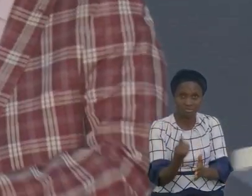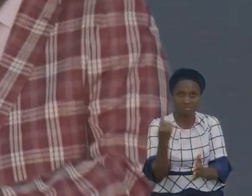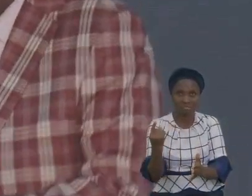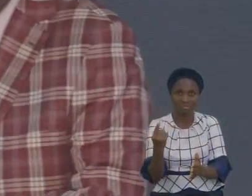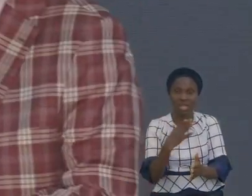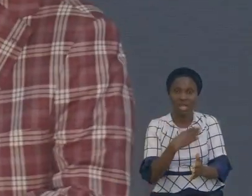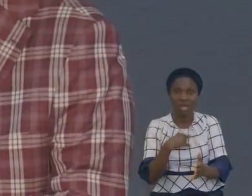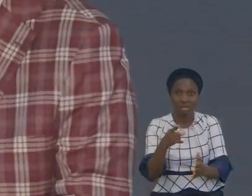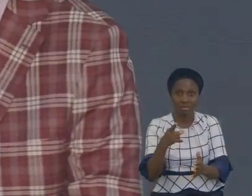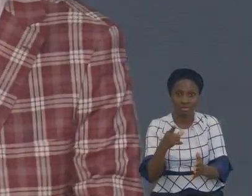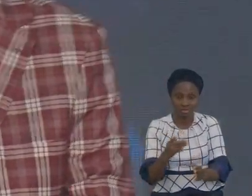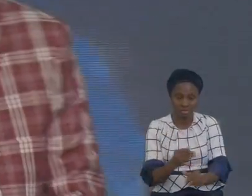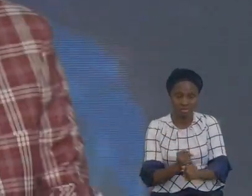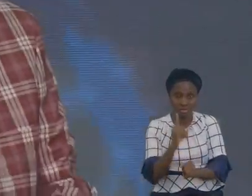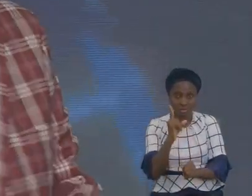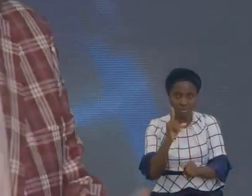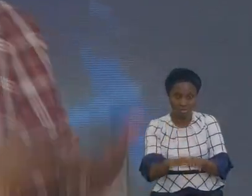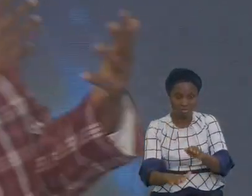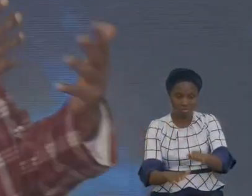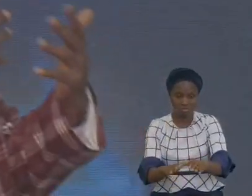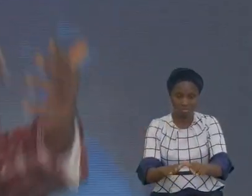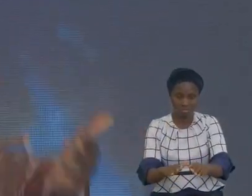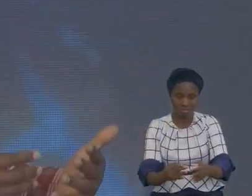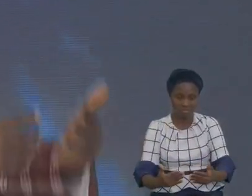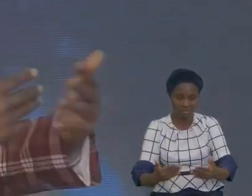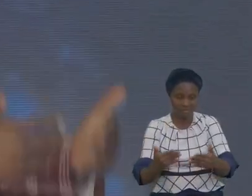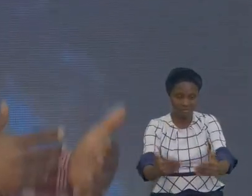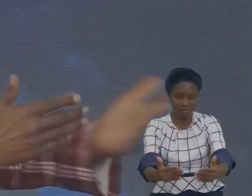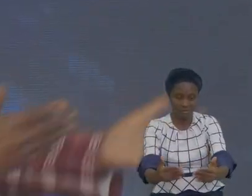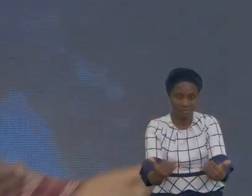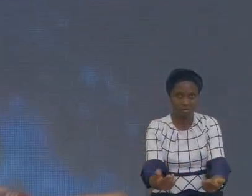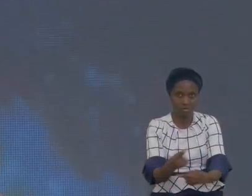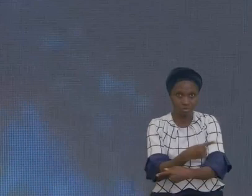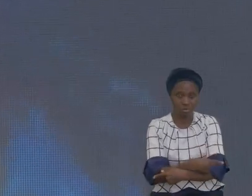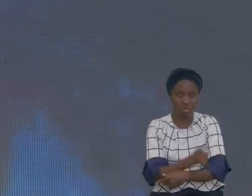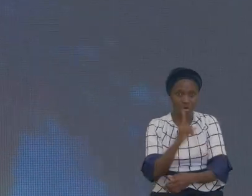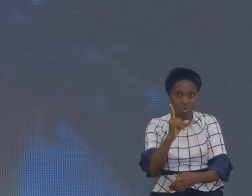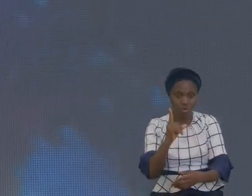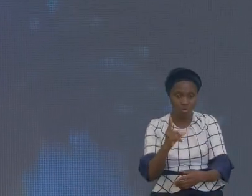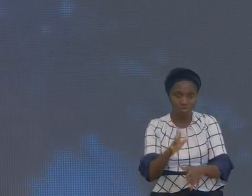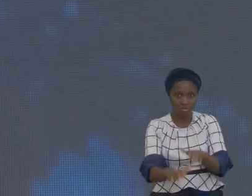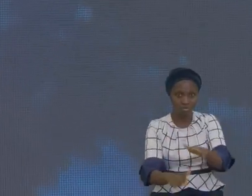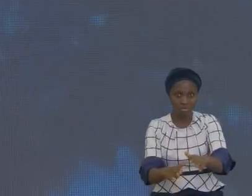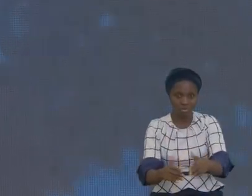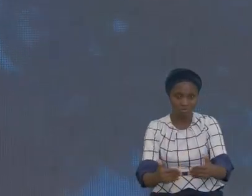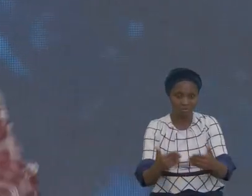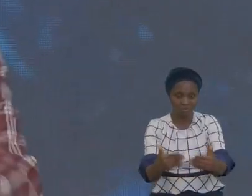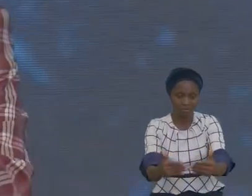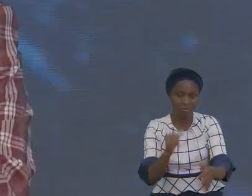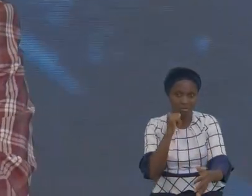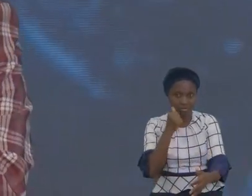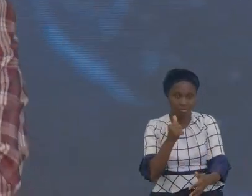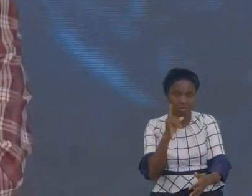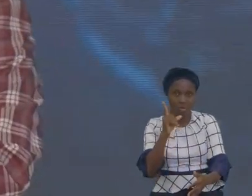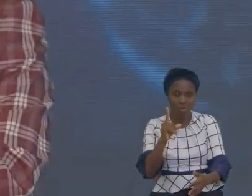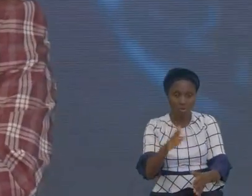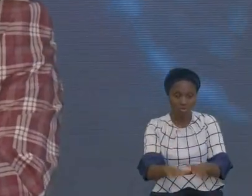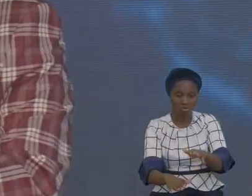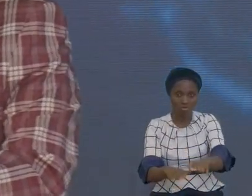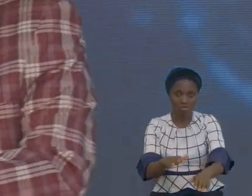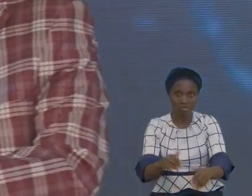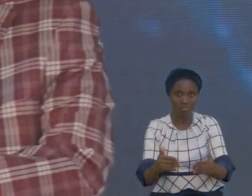1 step forward tomorrow, 1 step forward, forward, forward every time, and you